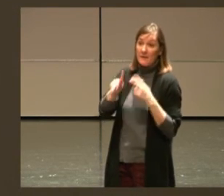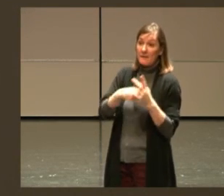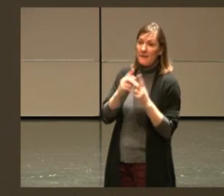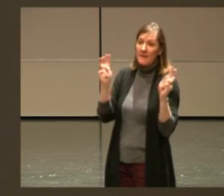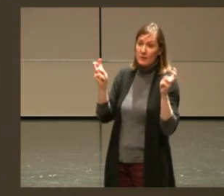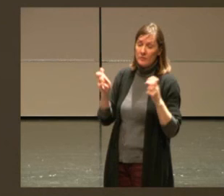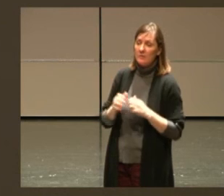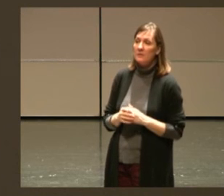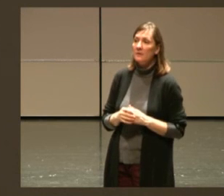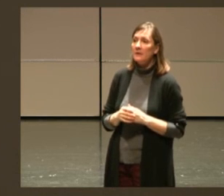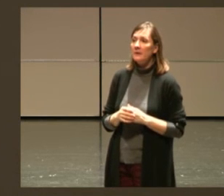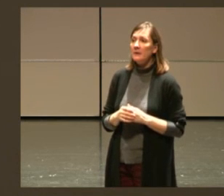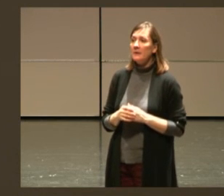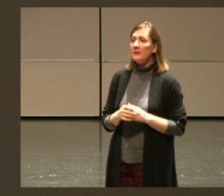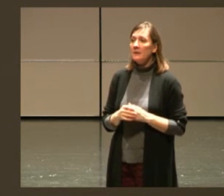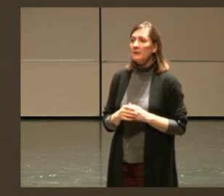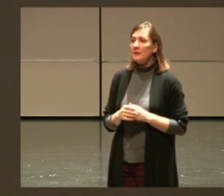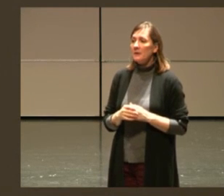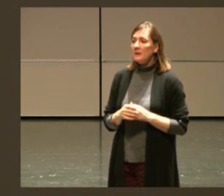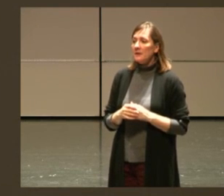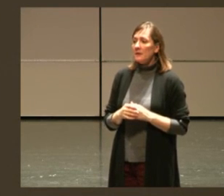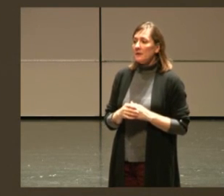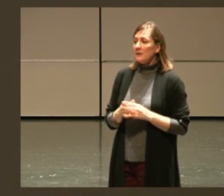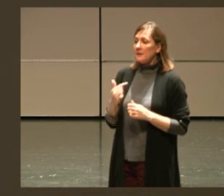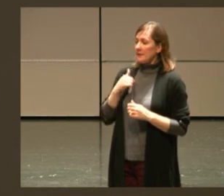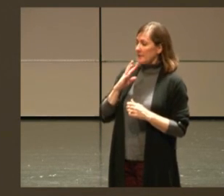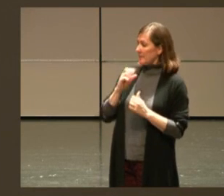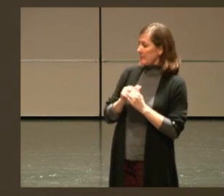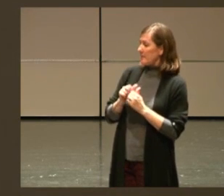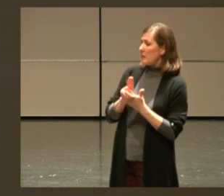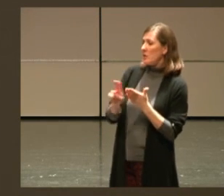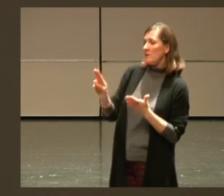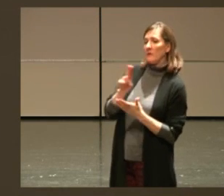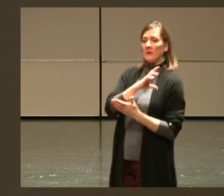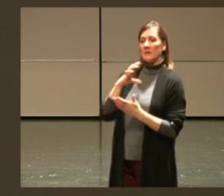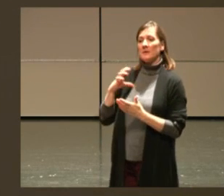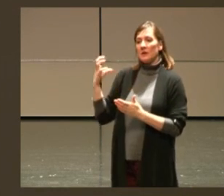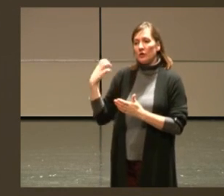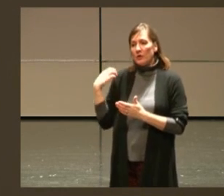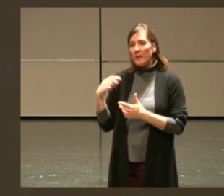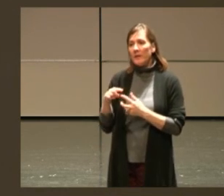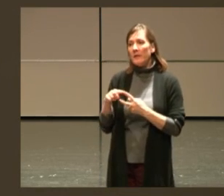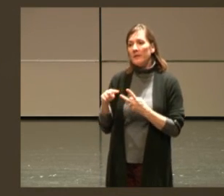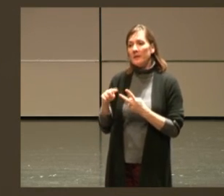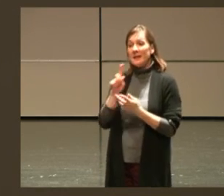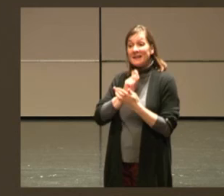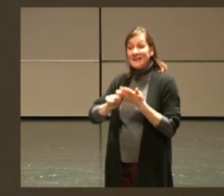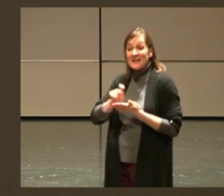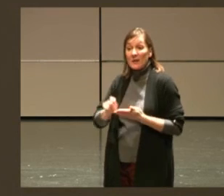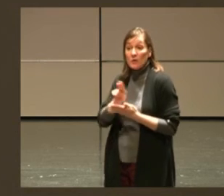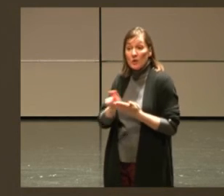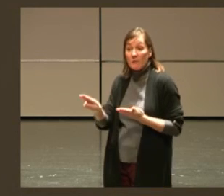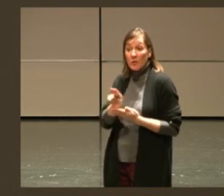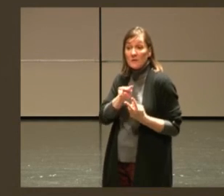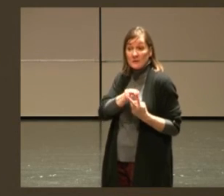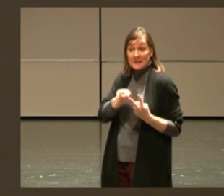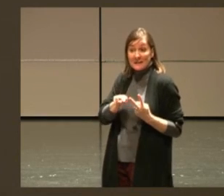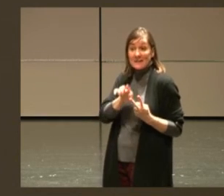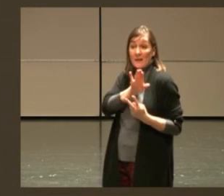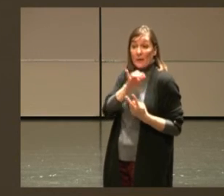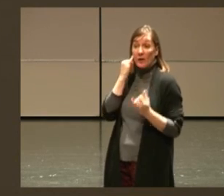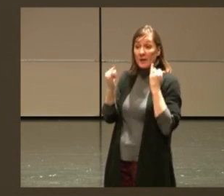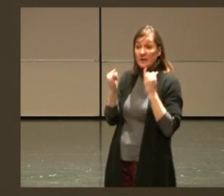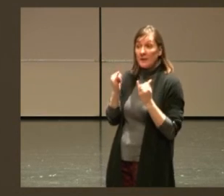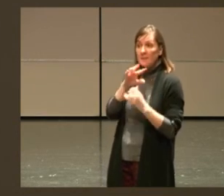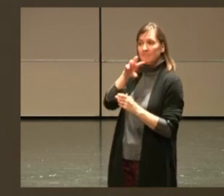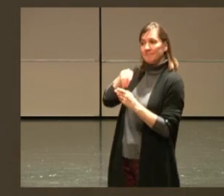of protocol, having talked with our university committee chair and secretary of the university, their suggestion was that I would cover that at the beginning of